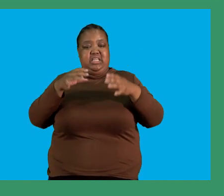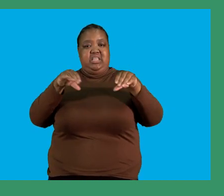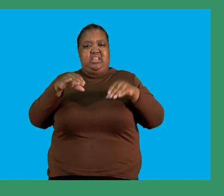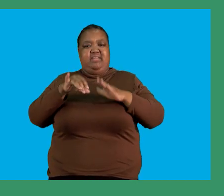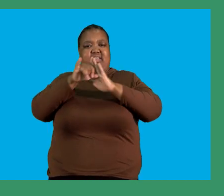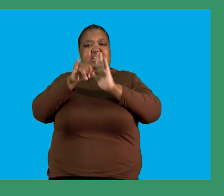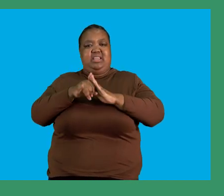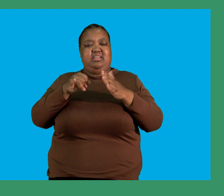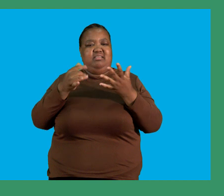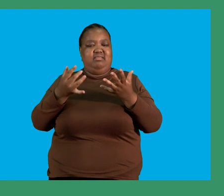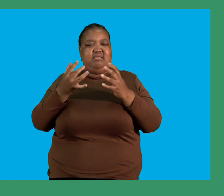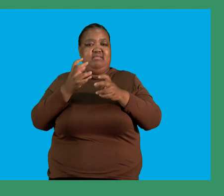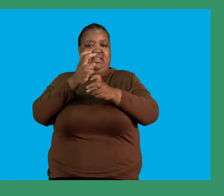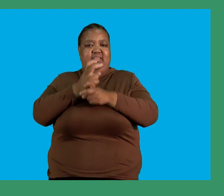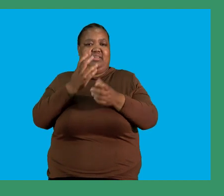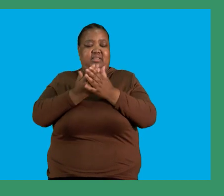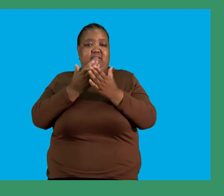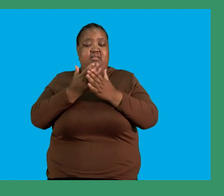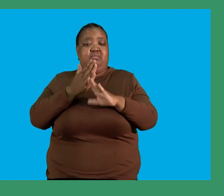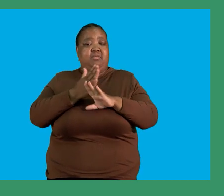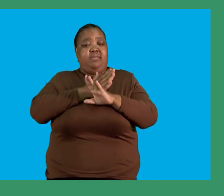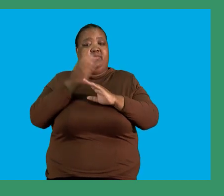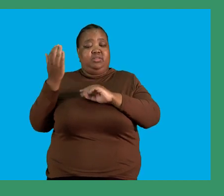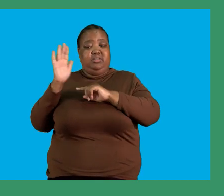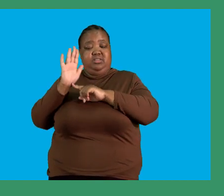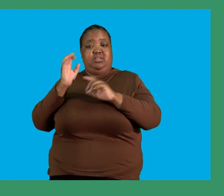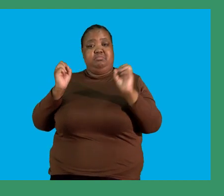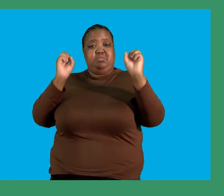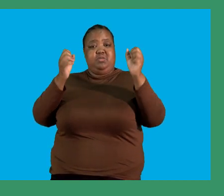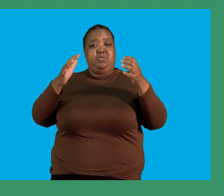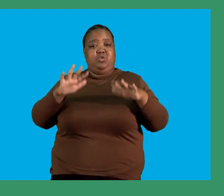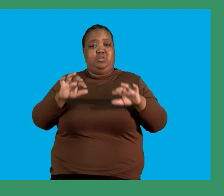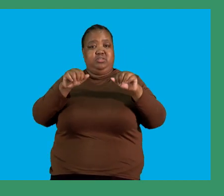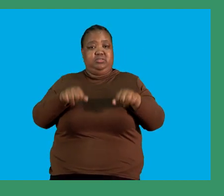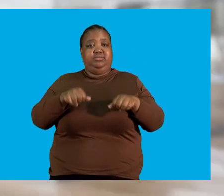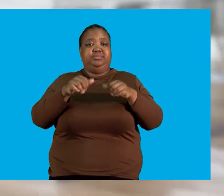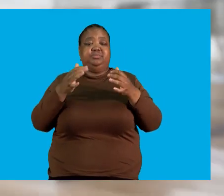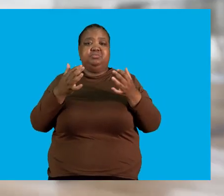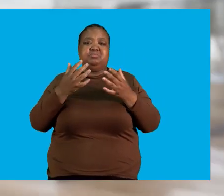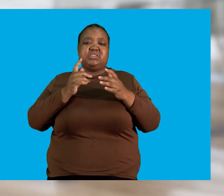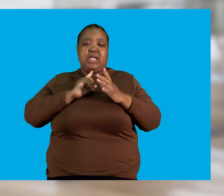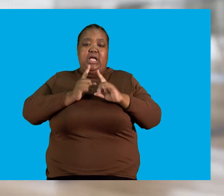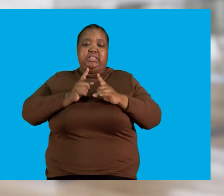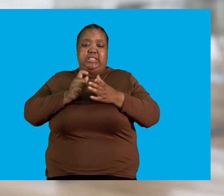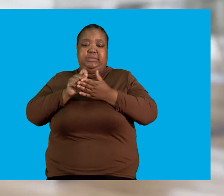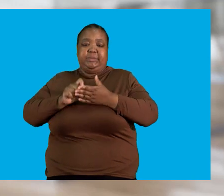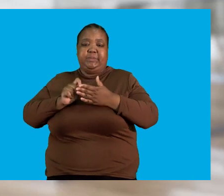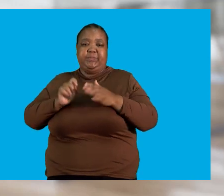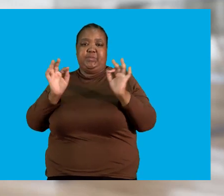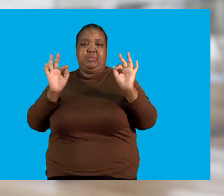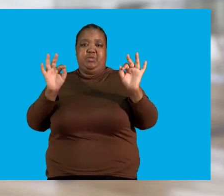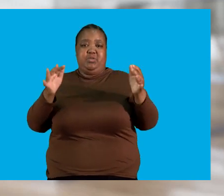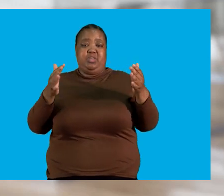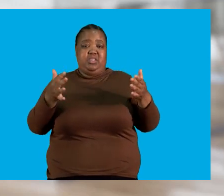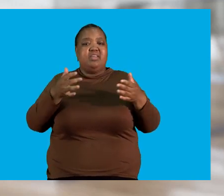business sector. Now, I have already mentioned this in the previous slide, that for you to be able to execute this